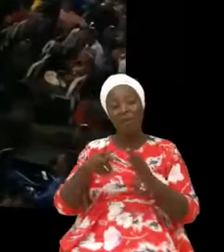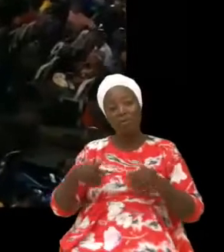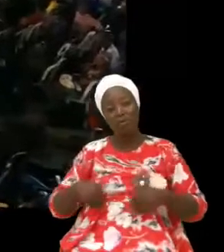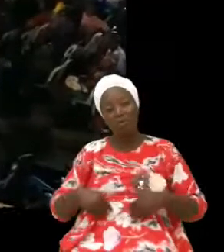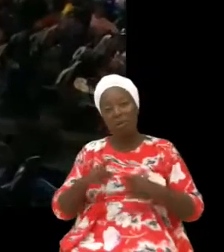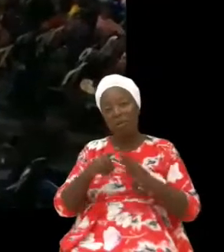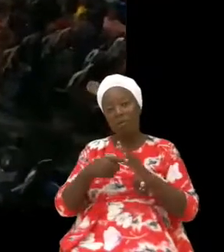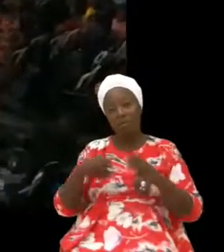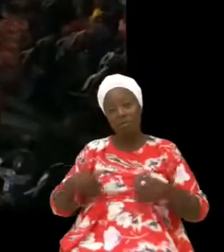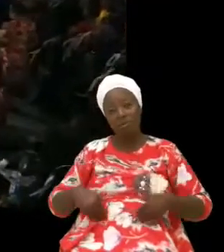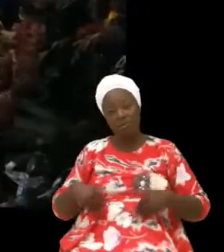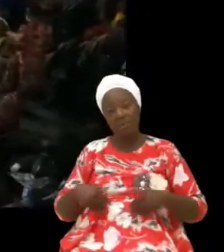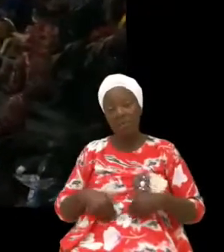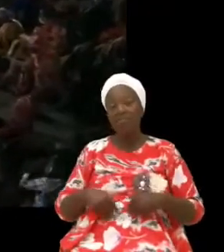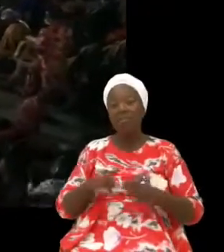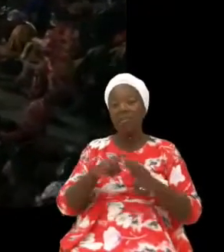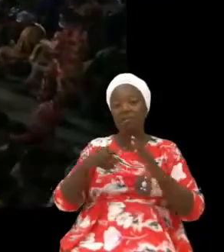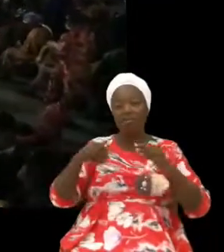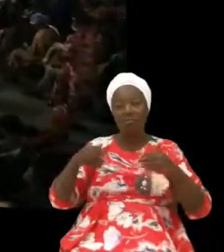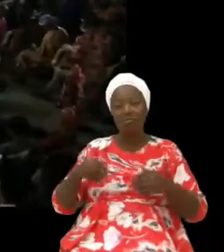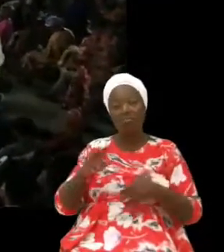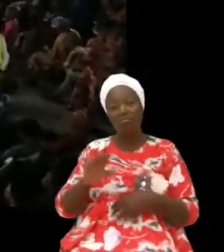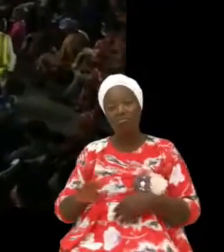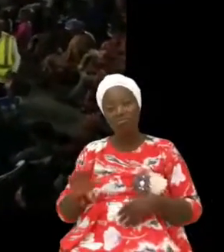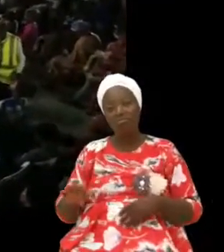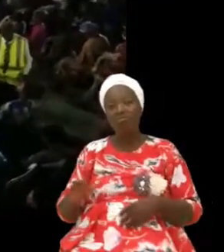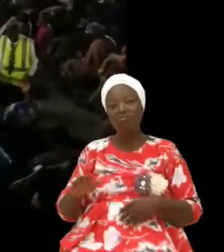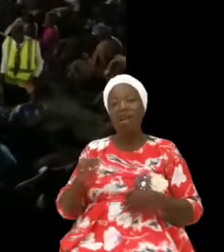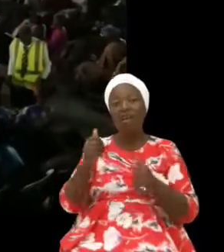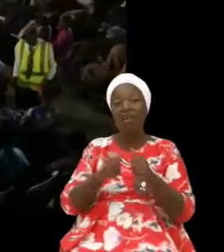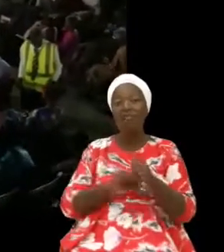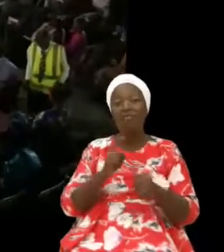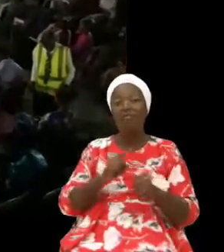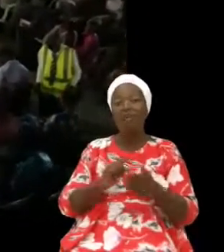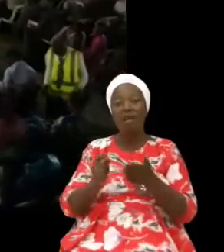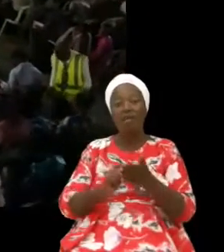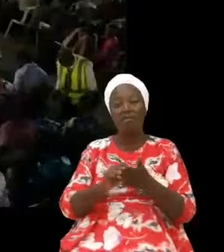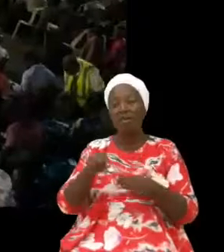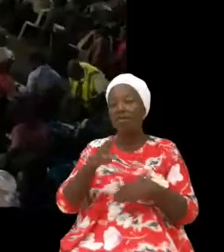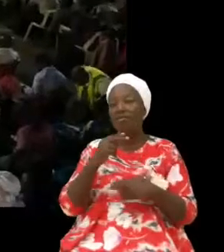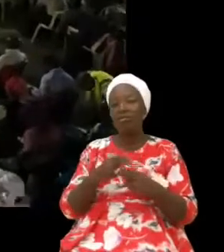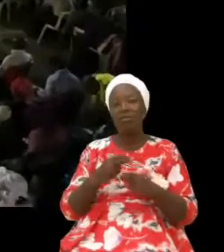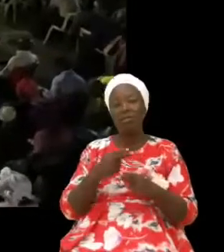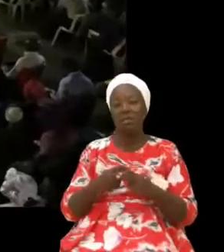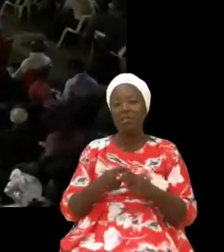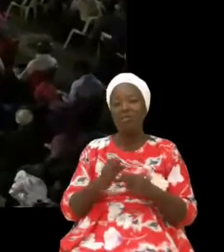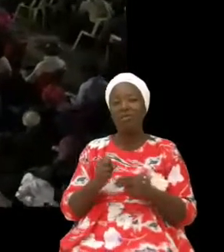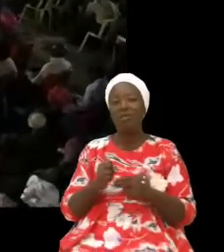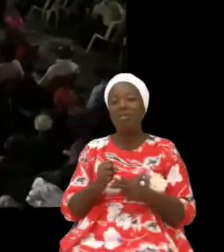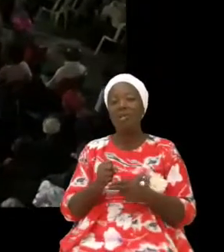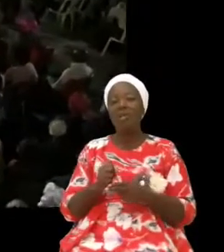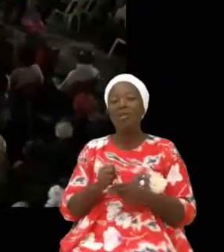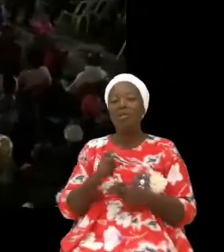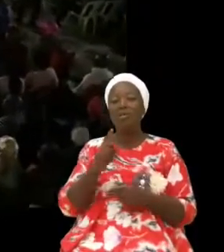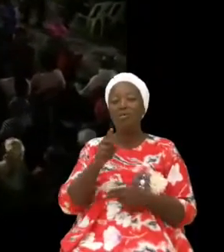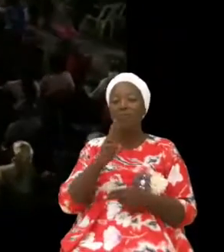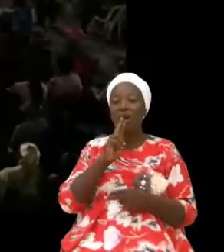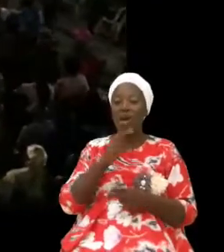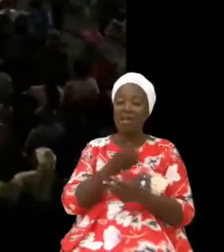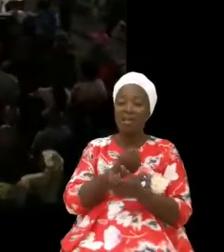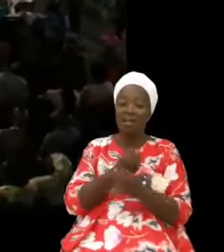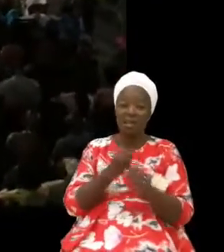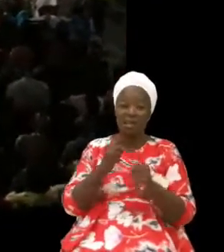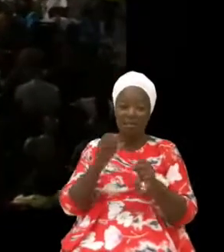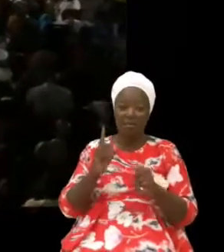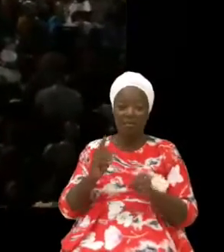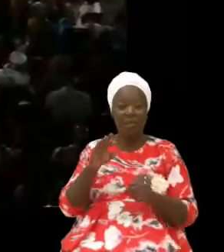the children auditoria, do the same thing we are doing now. As well as the campus overflow, do